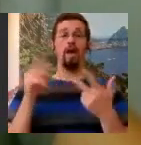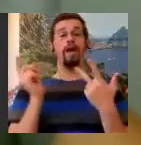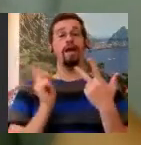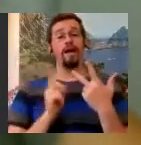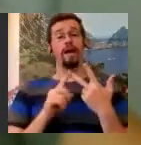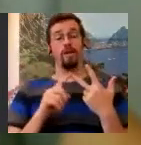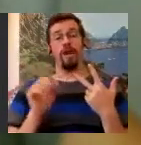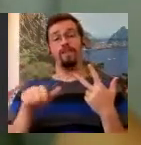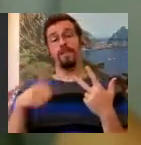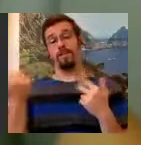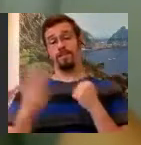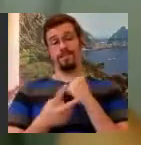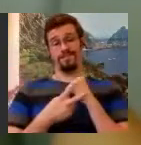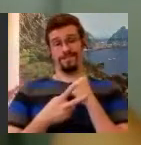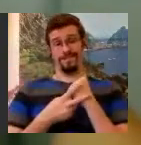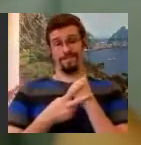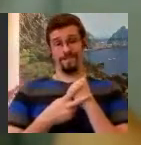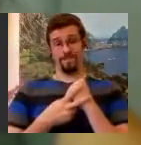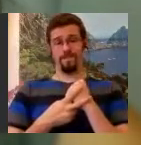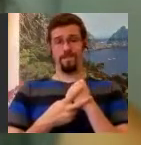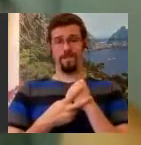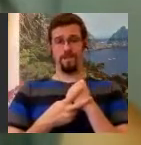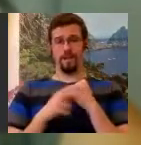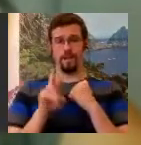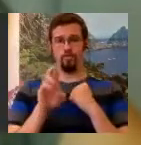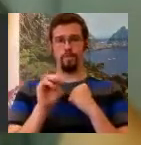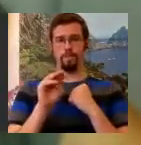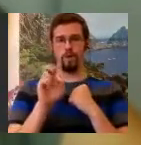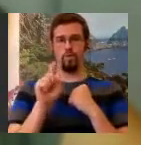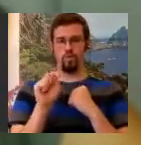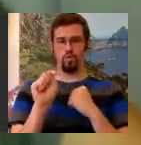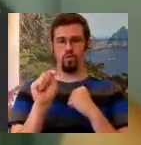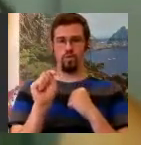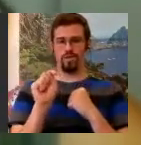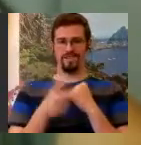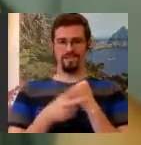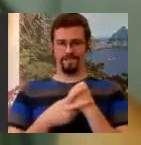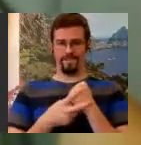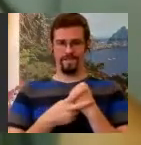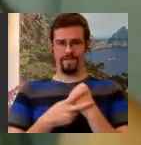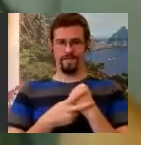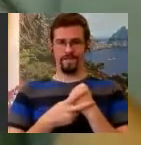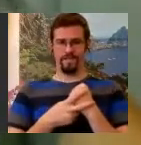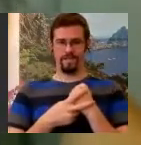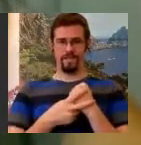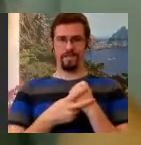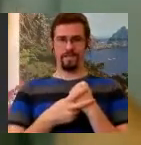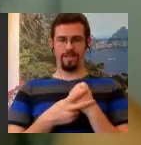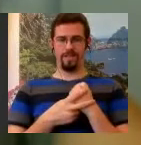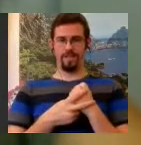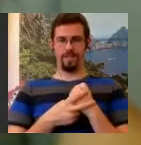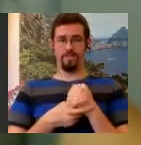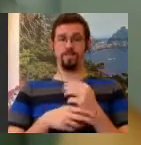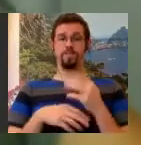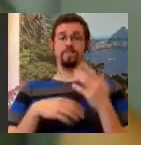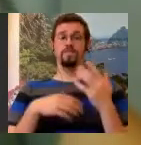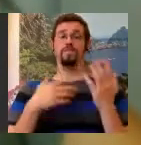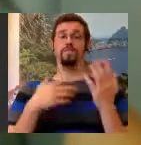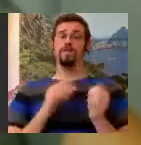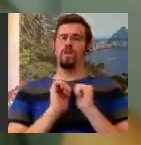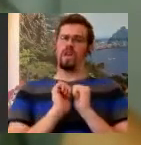database form of saving. How is the database used? We